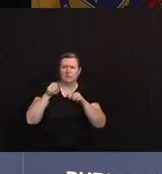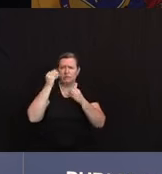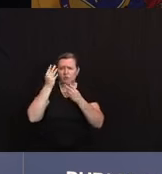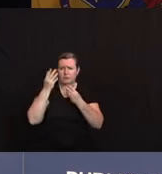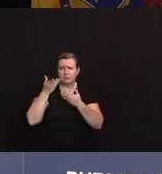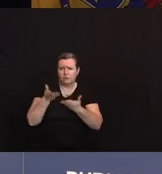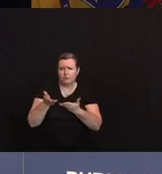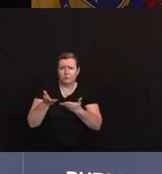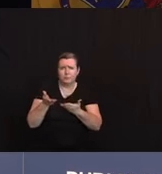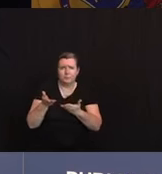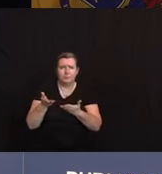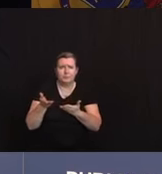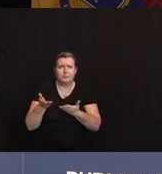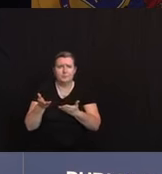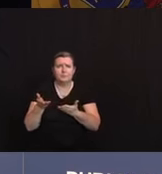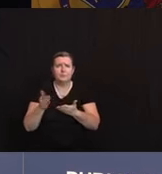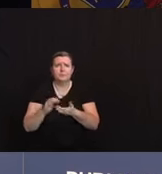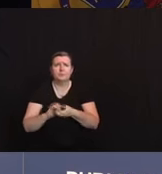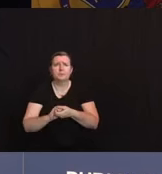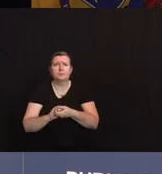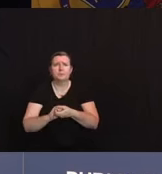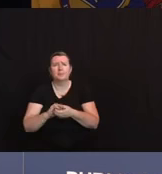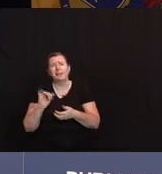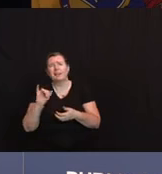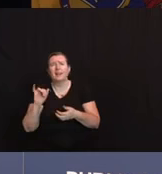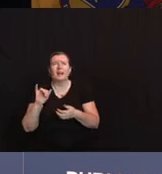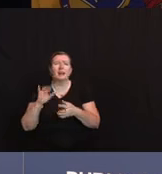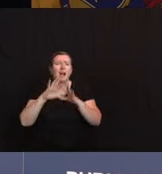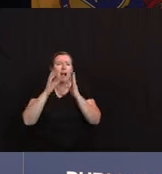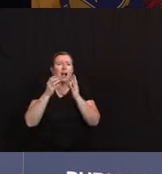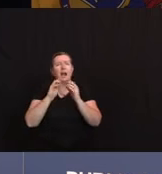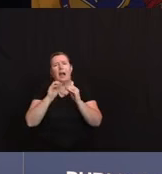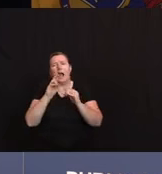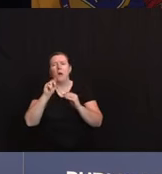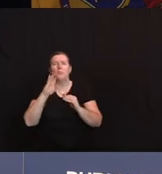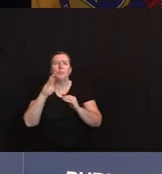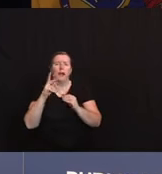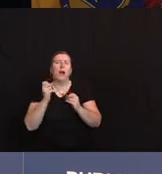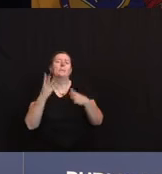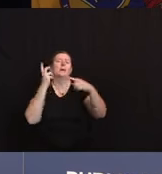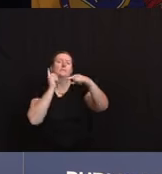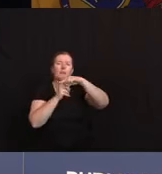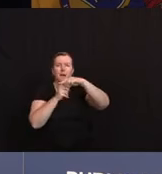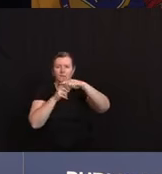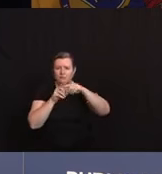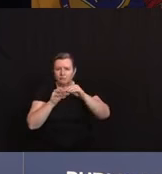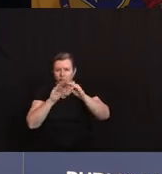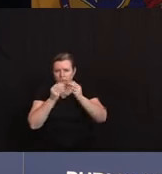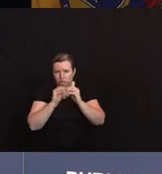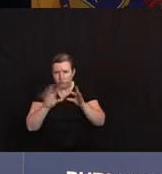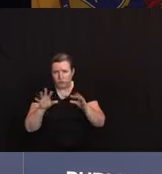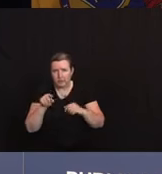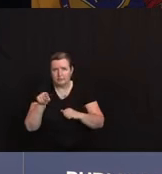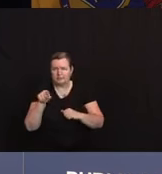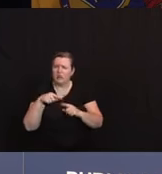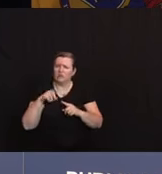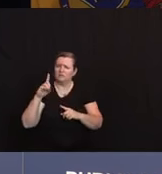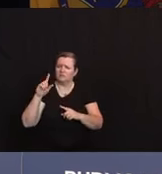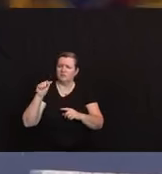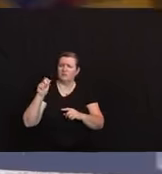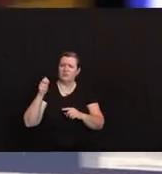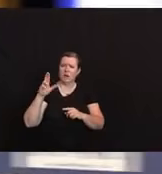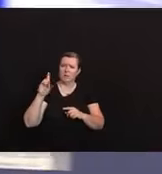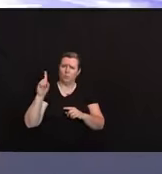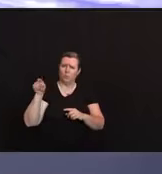facilities that have outbreaks, including how many cases are associated with each of those facilities. So that's already on our dashboard at this time. Maybe you can